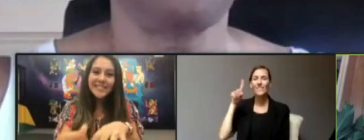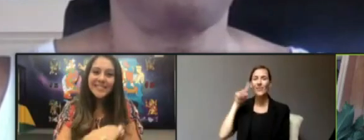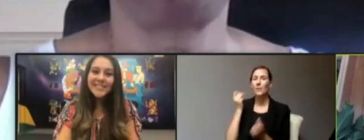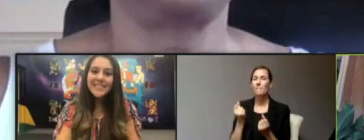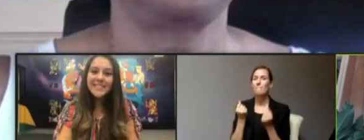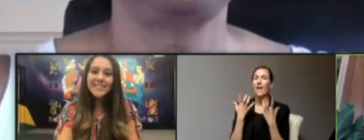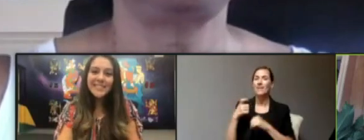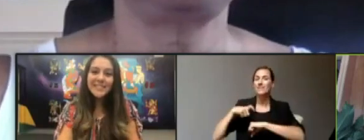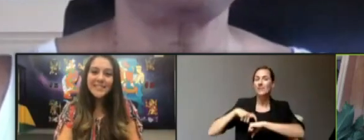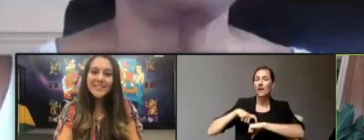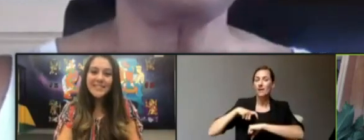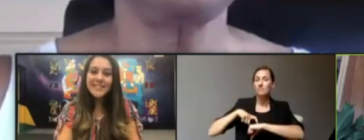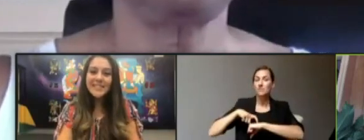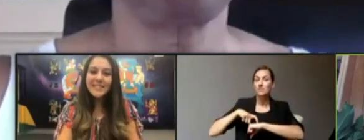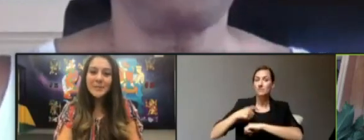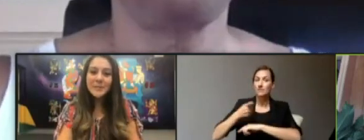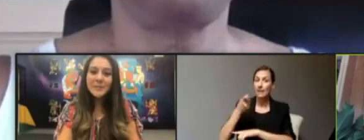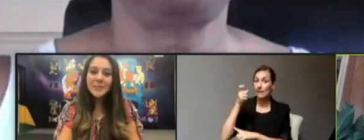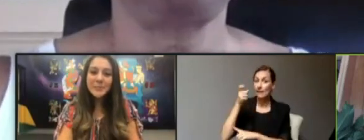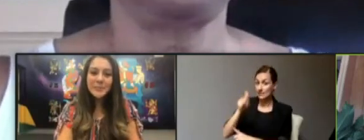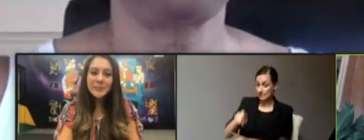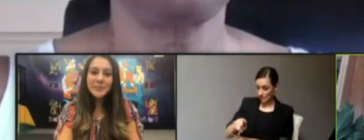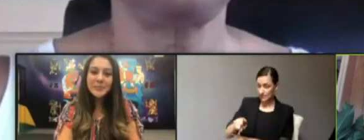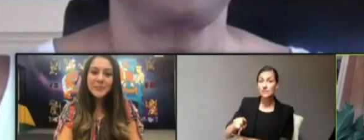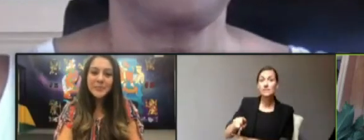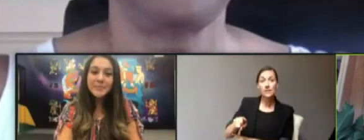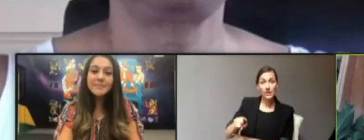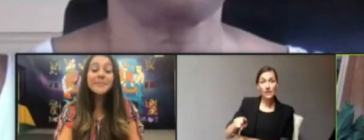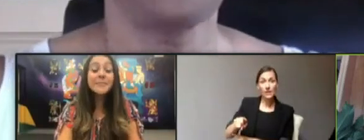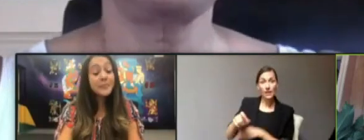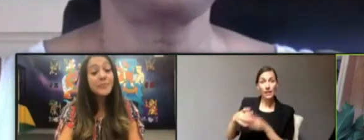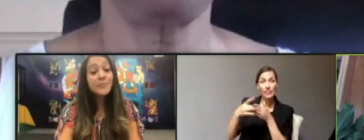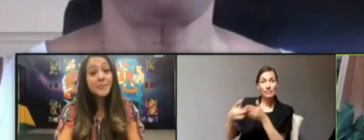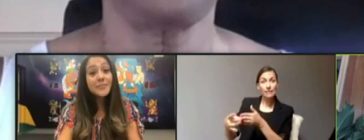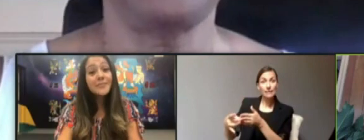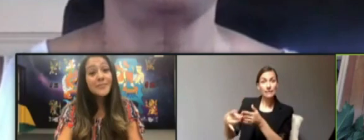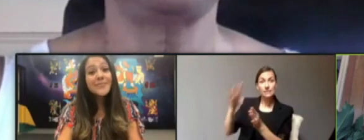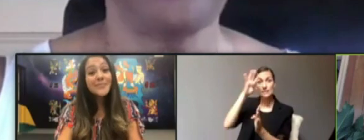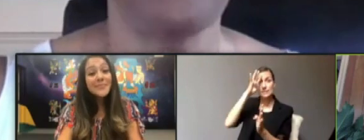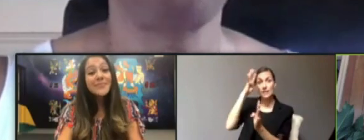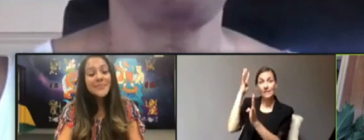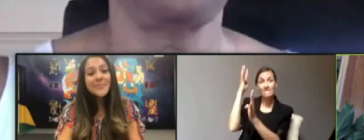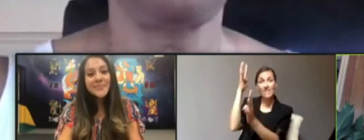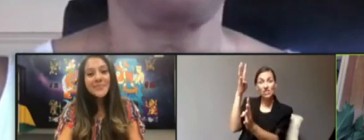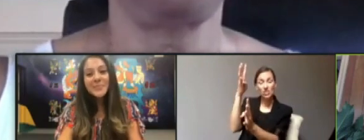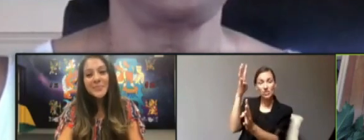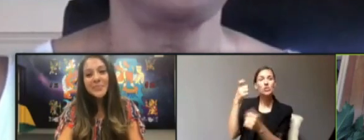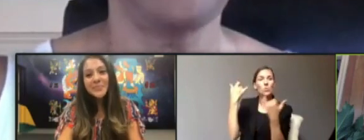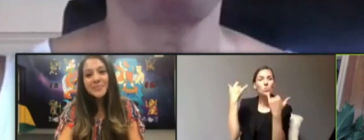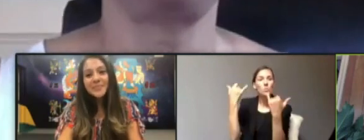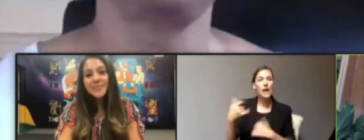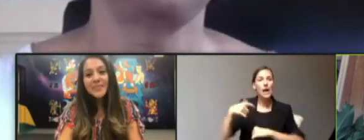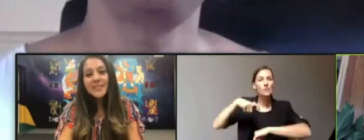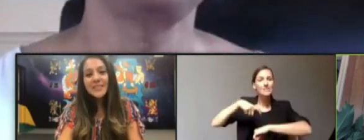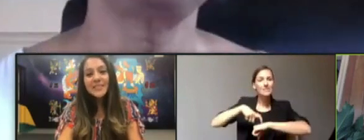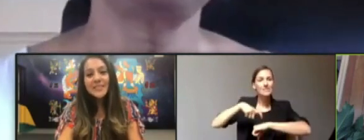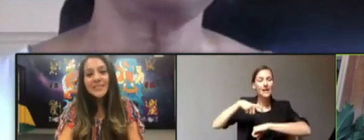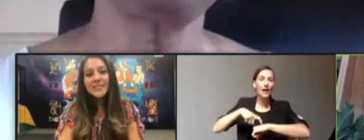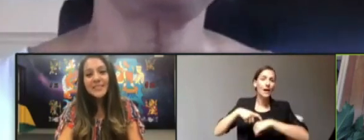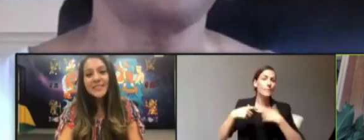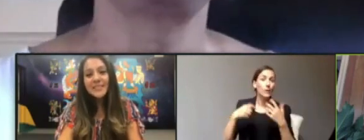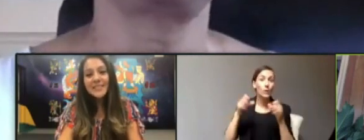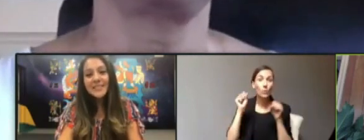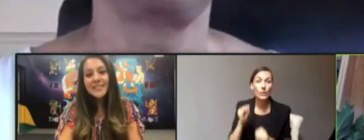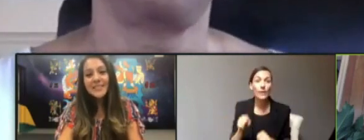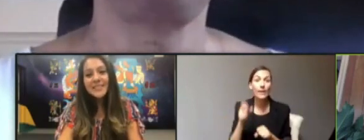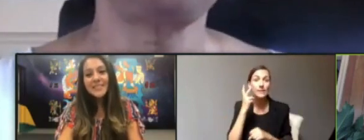that necessity is the mother of invention. And so I think we're at a time where we can see